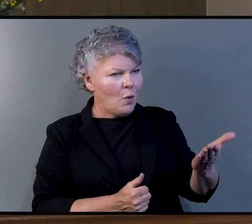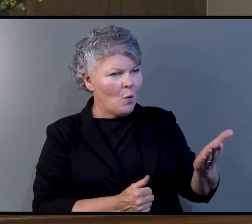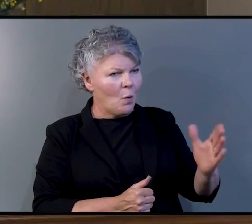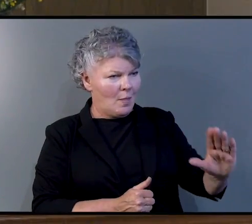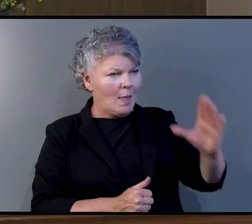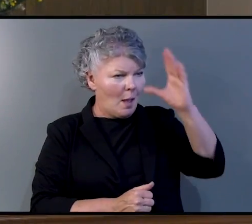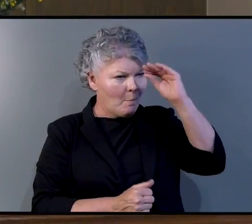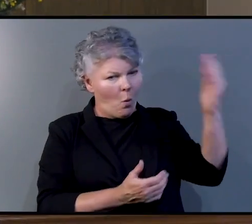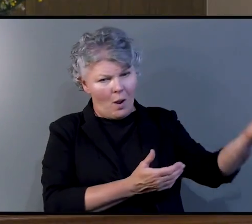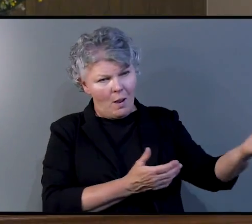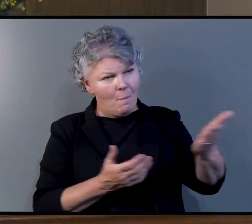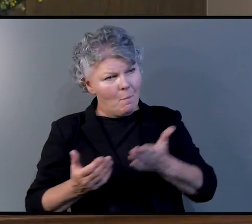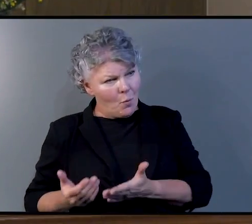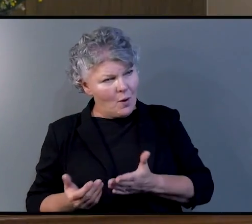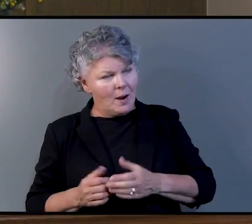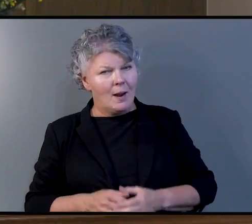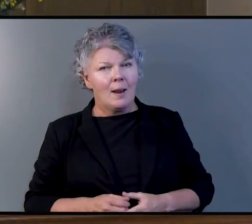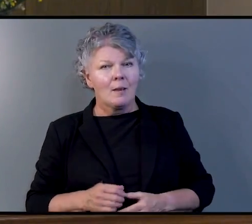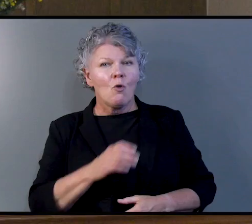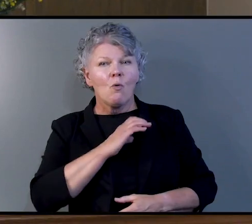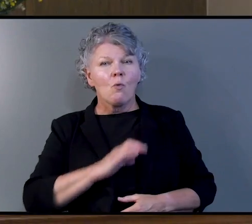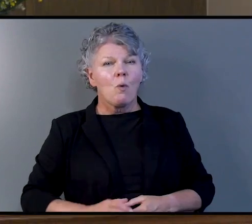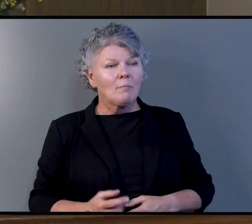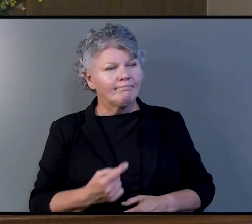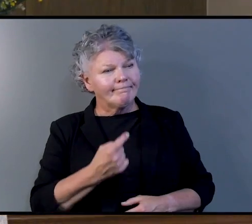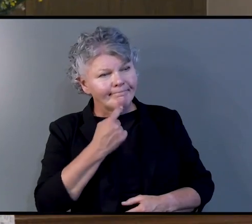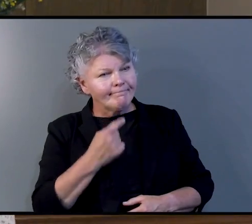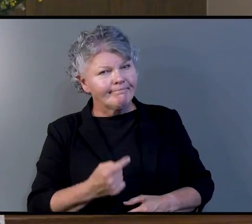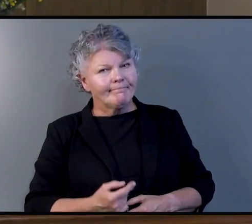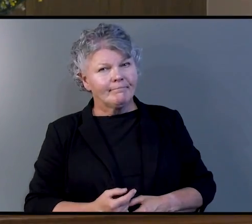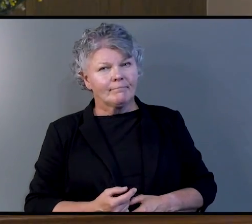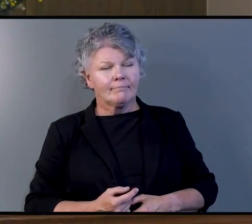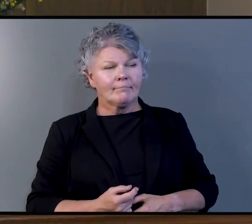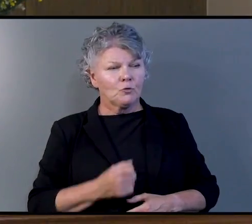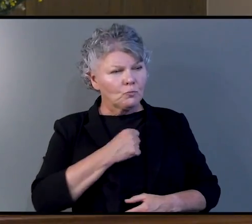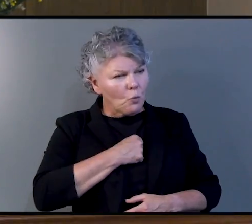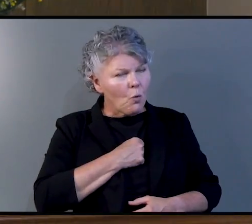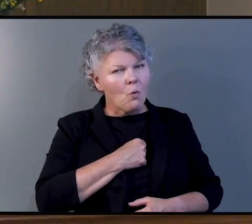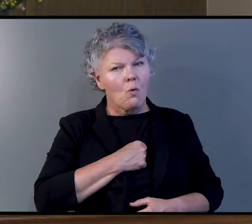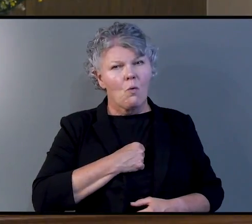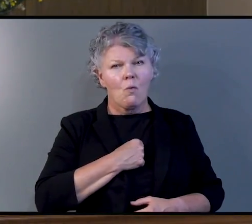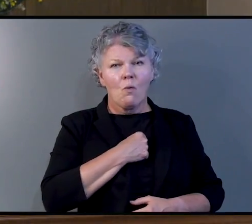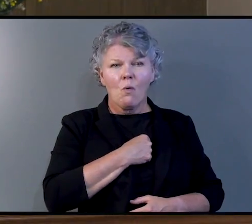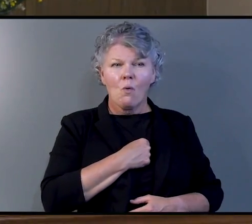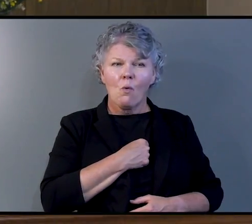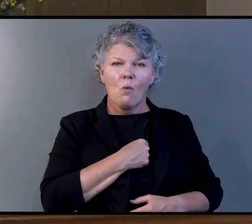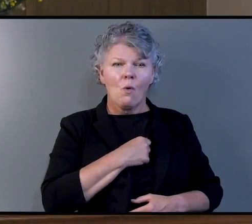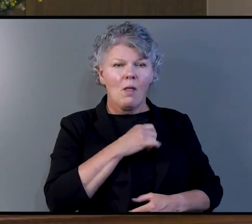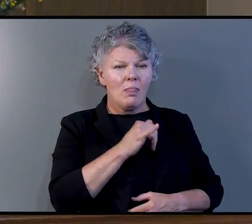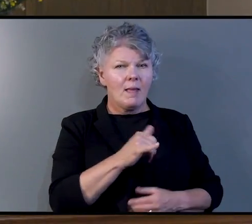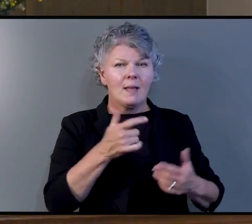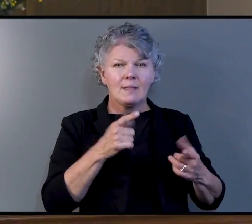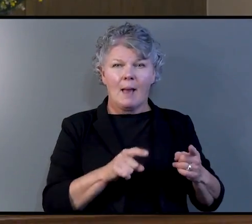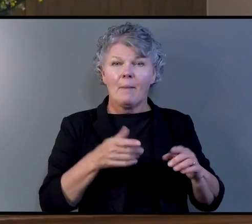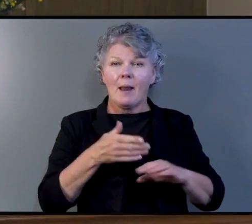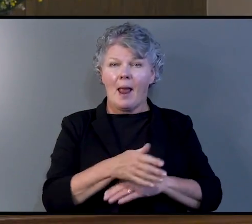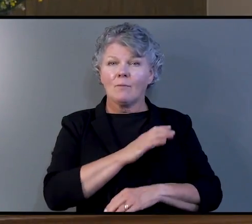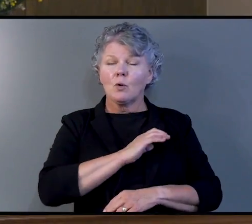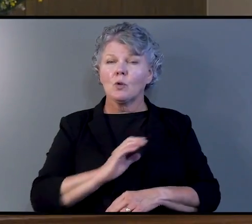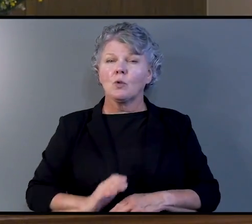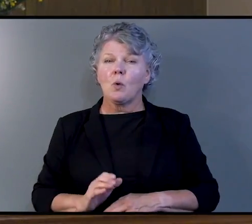to me." You can almost hear the disappointment in Christ's response and a genuine sorrow. This encounter happened right after